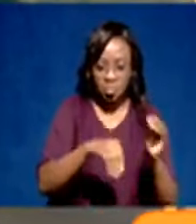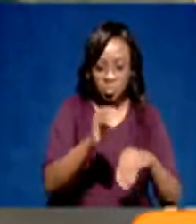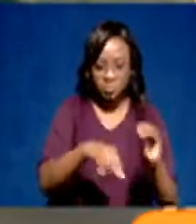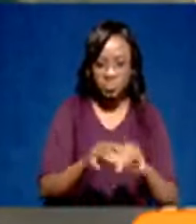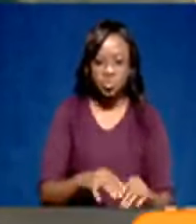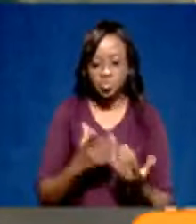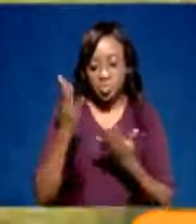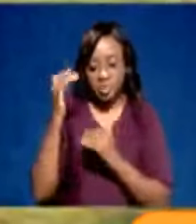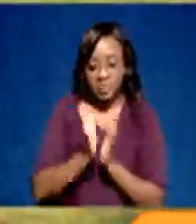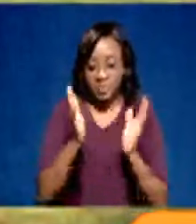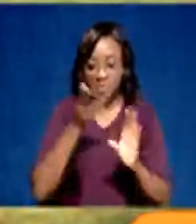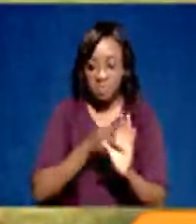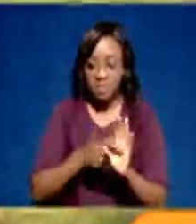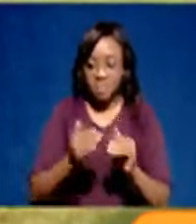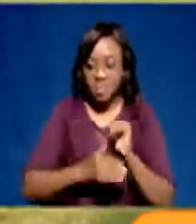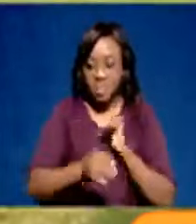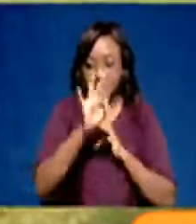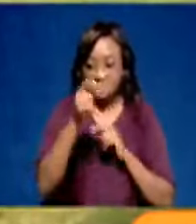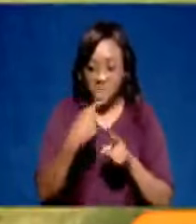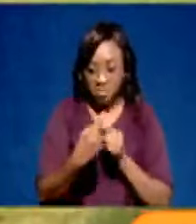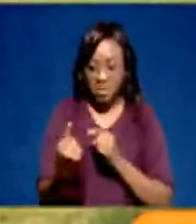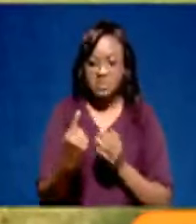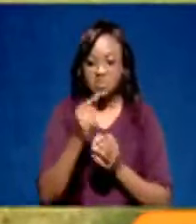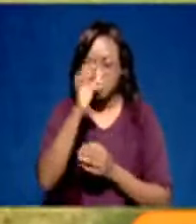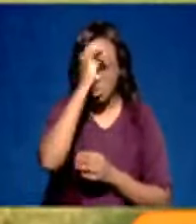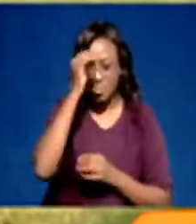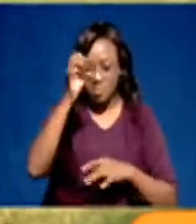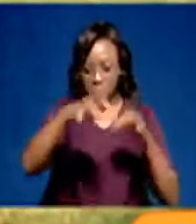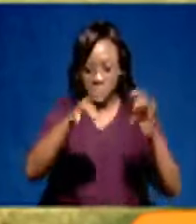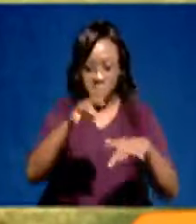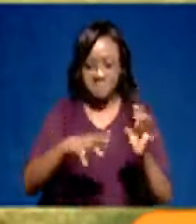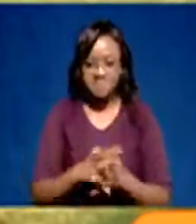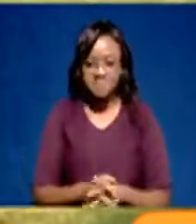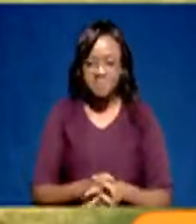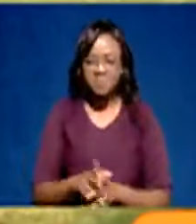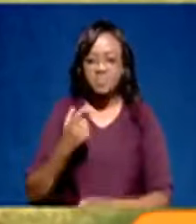next 3 weeks. Pamoja na rais tumetengeneza sheria utakuwa unalipa